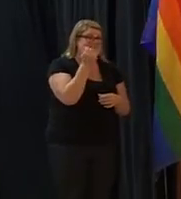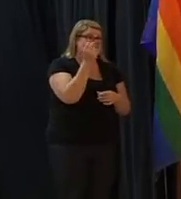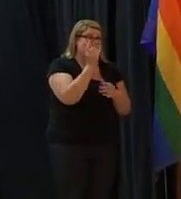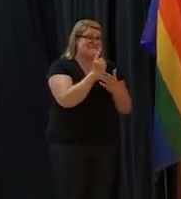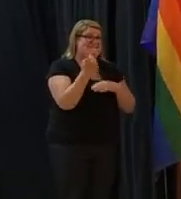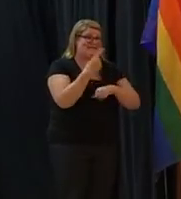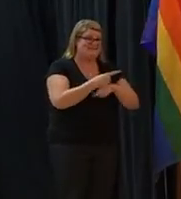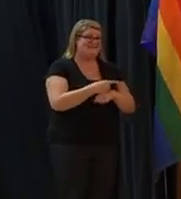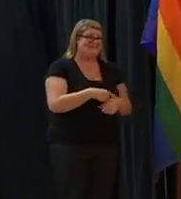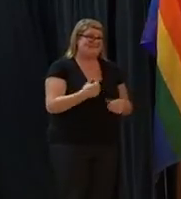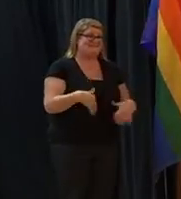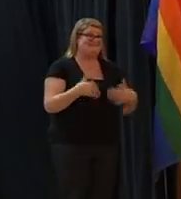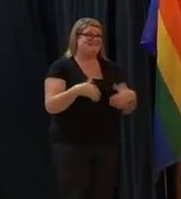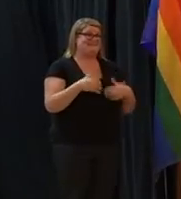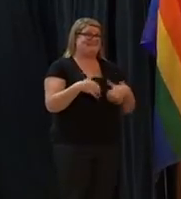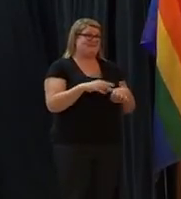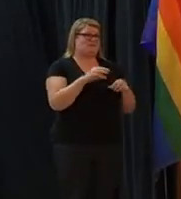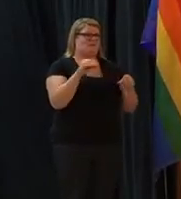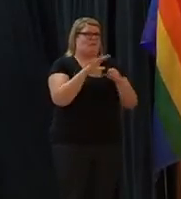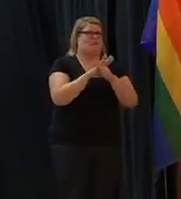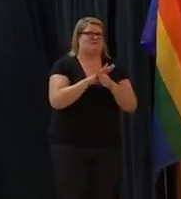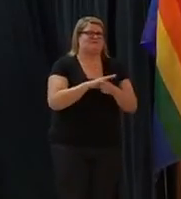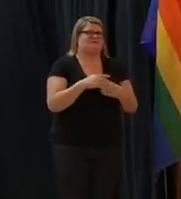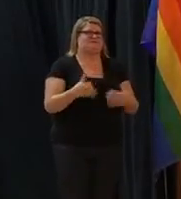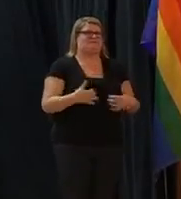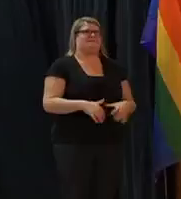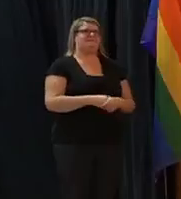16 days. No pressure.